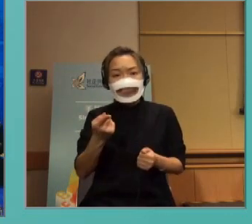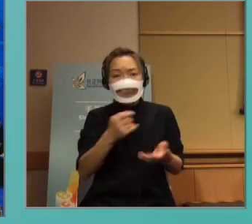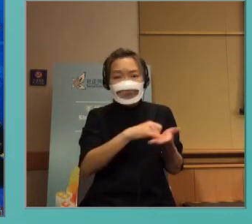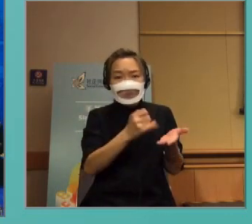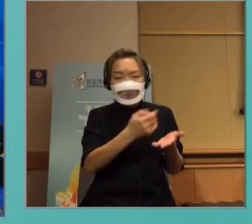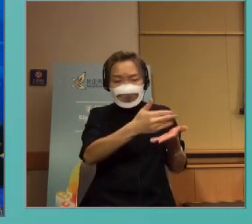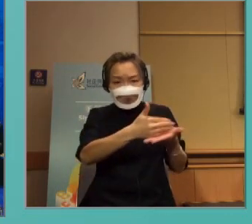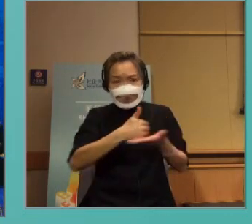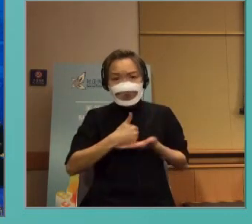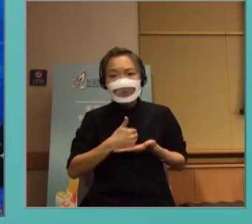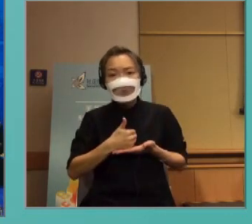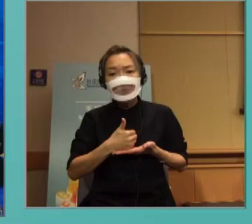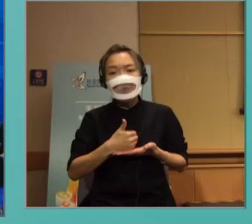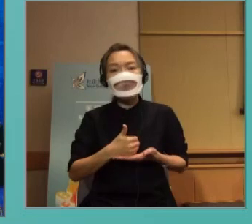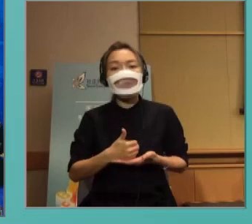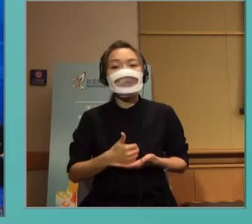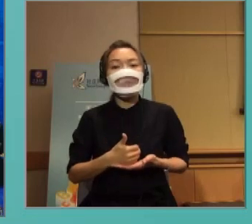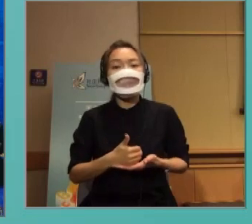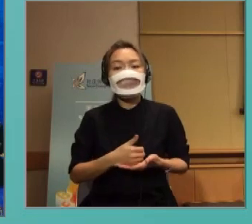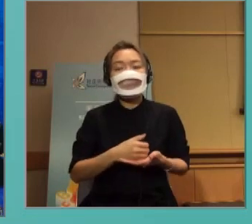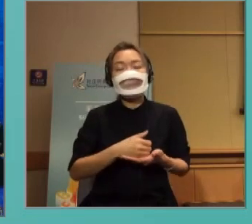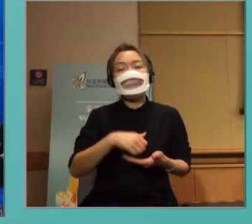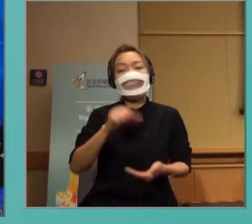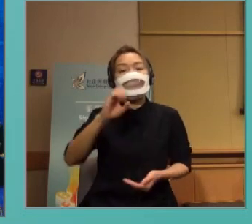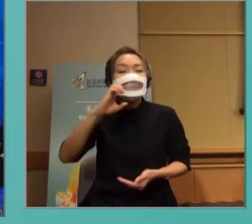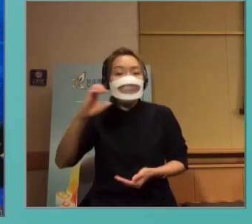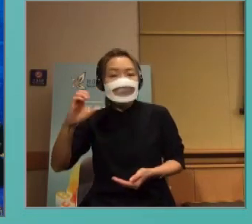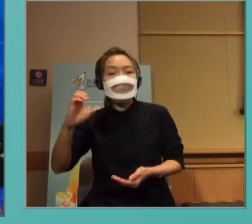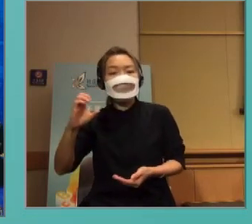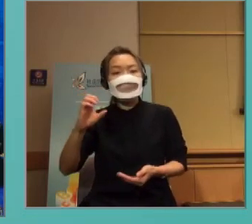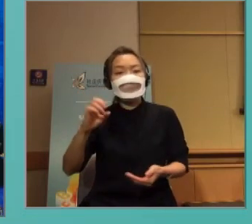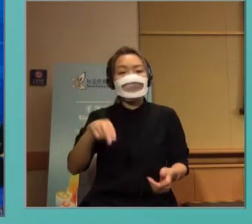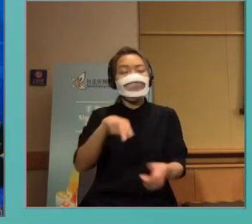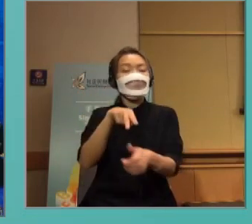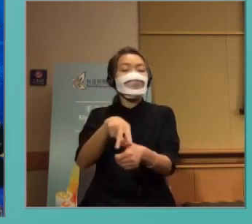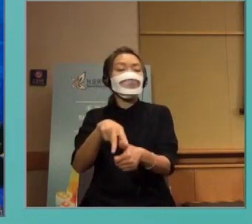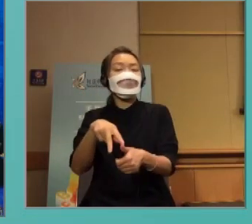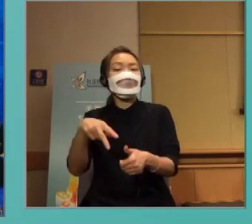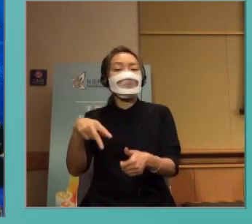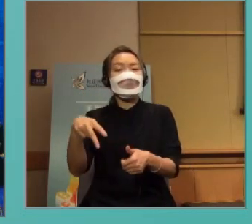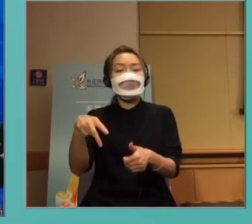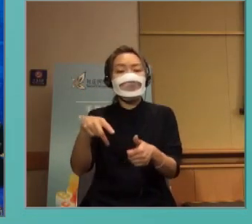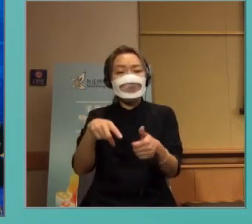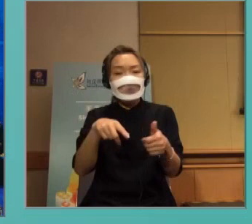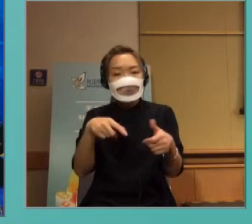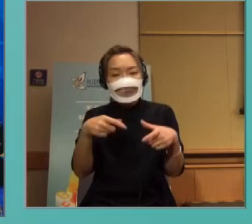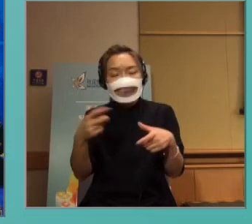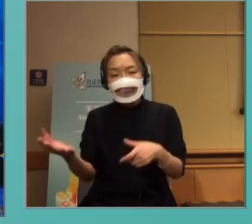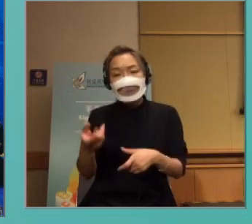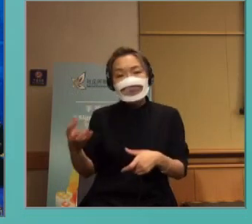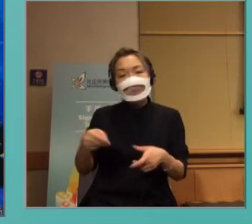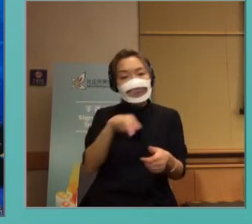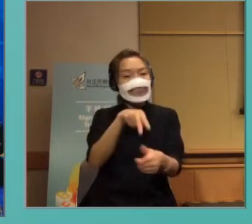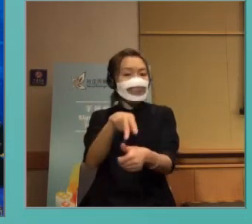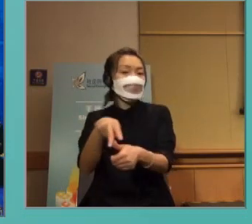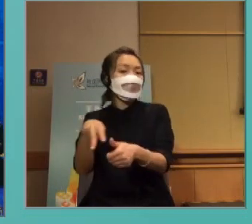companies. You always see GDPR, for example, they make, if you look at the prosecution, the list of fines that they're